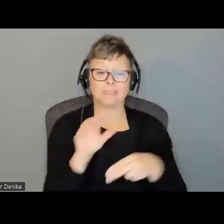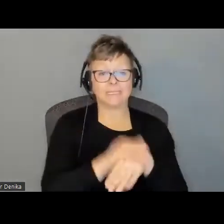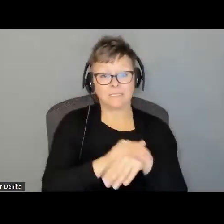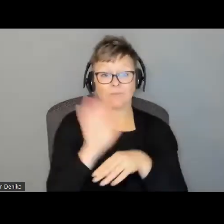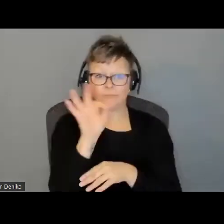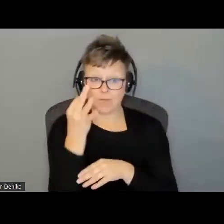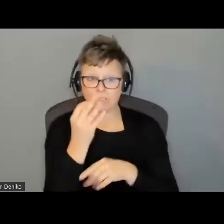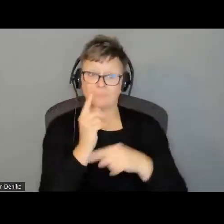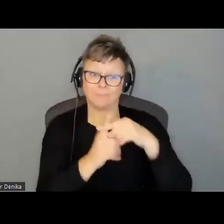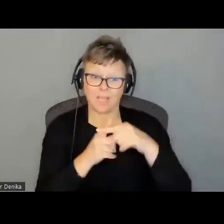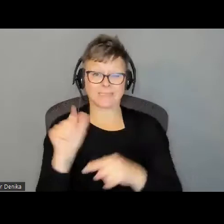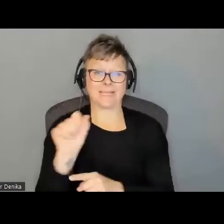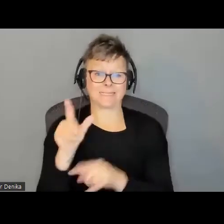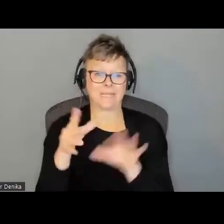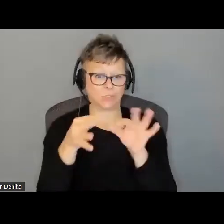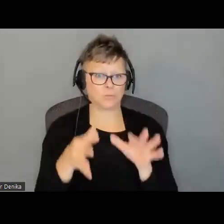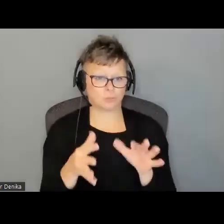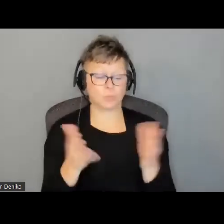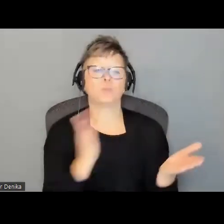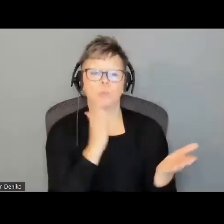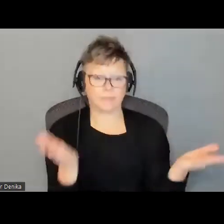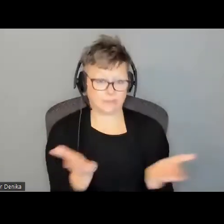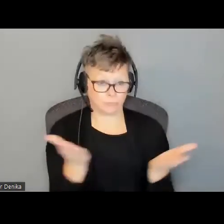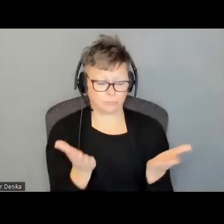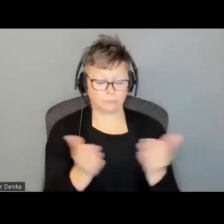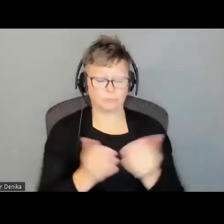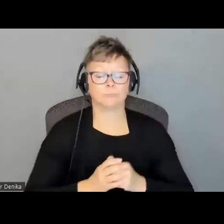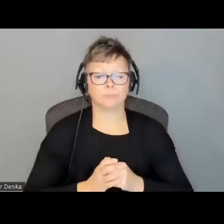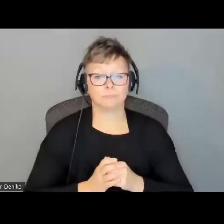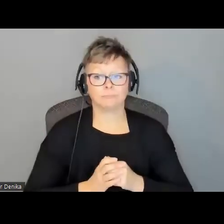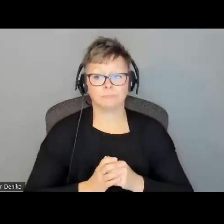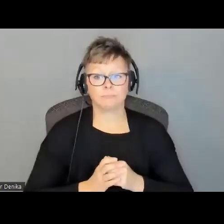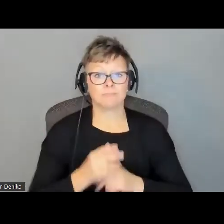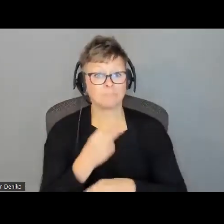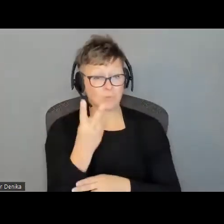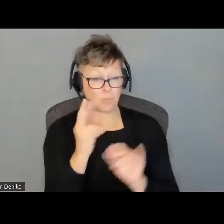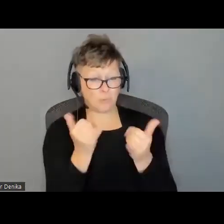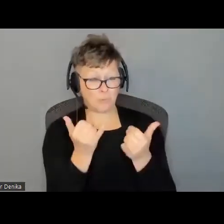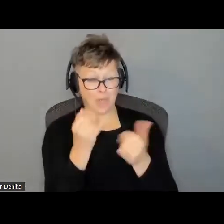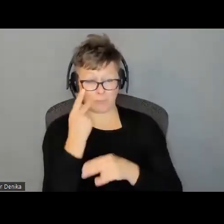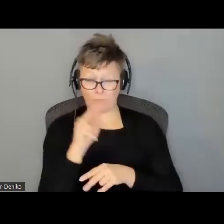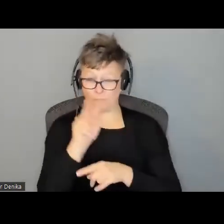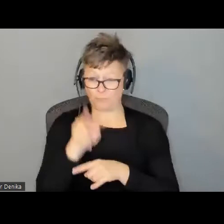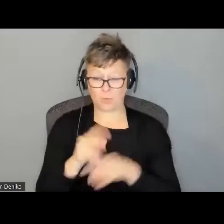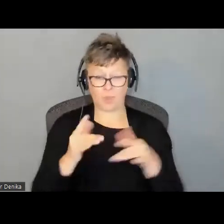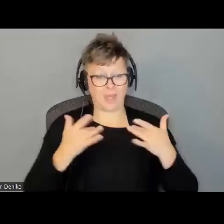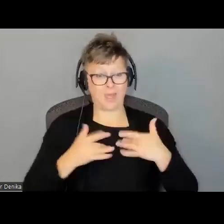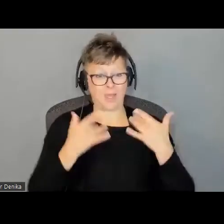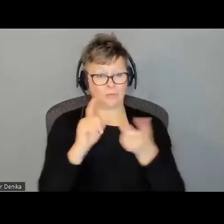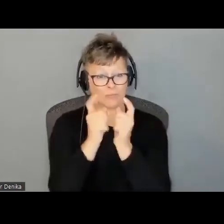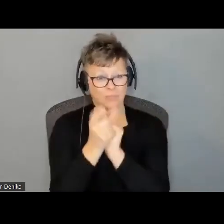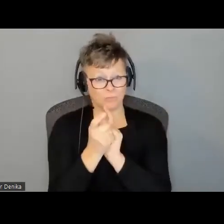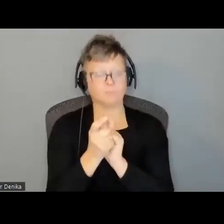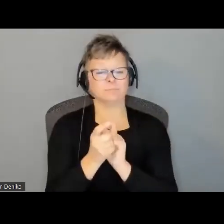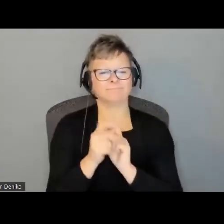ASL interpretation throughout today's event. There are two ways to view the live transcript. The first way is to enable subtitles